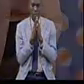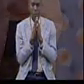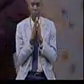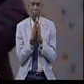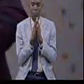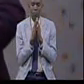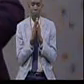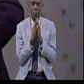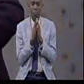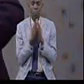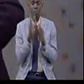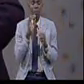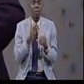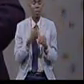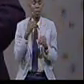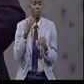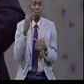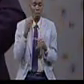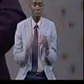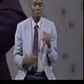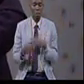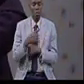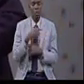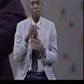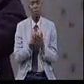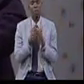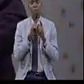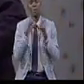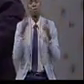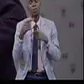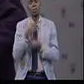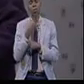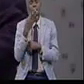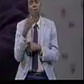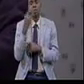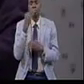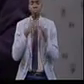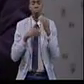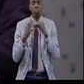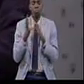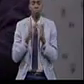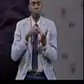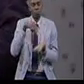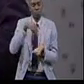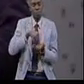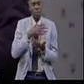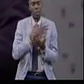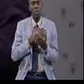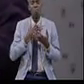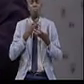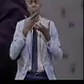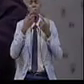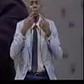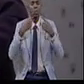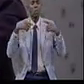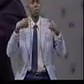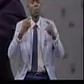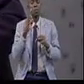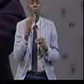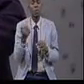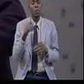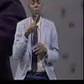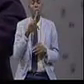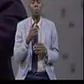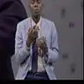In the last day, that great day of the feast, Jesus stood and cried, saying, if any man thirst, let him come unto me